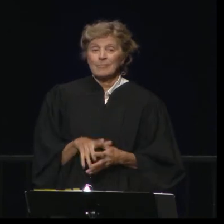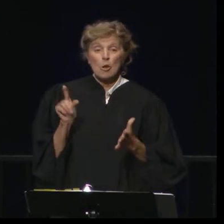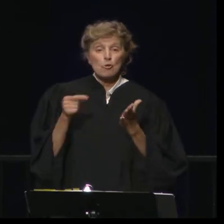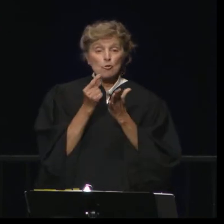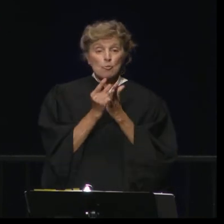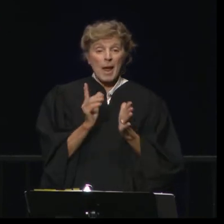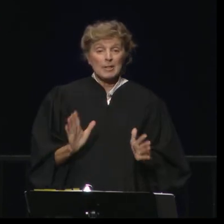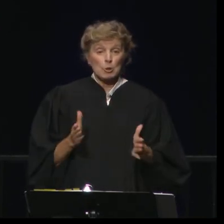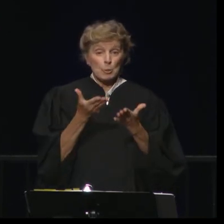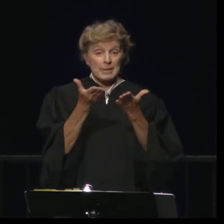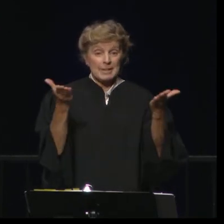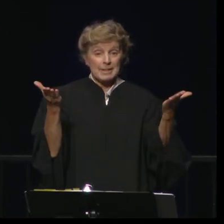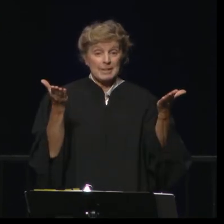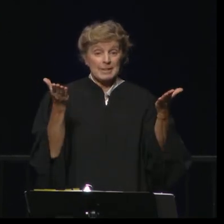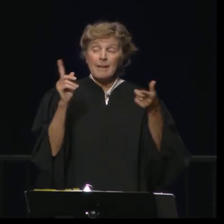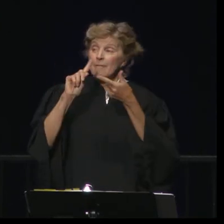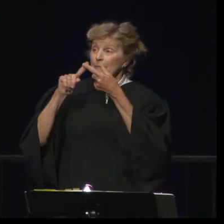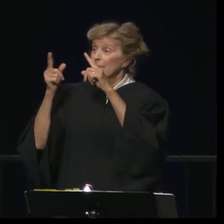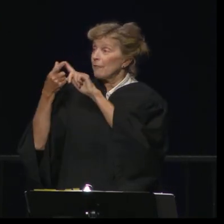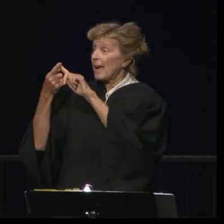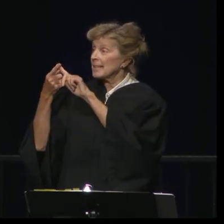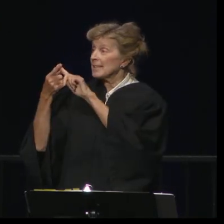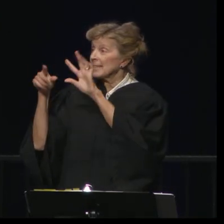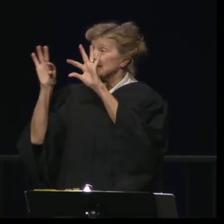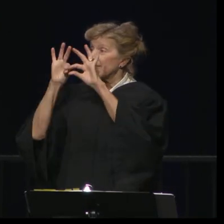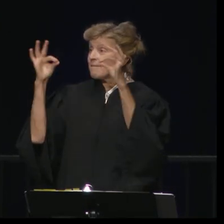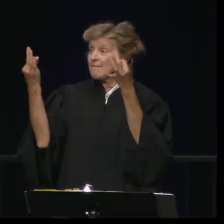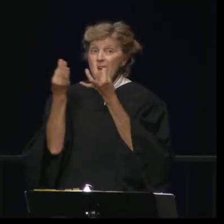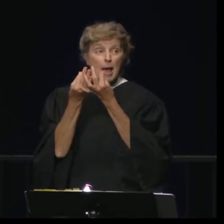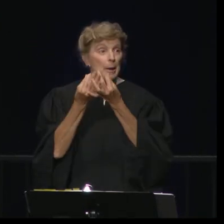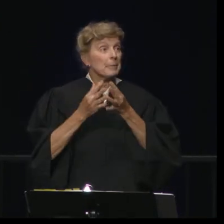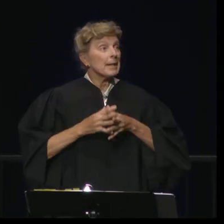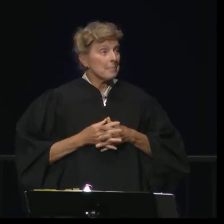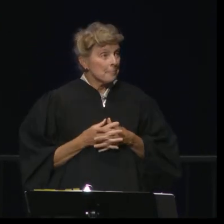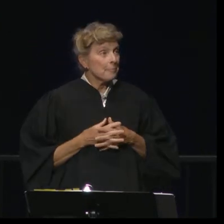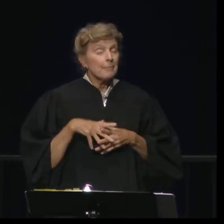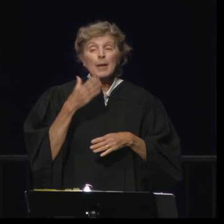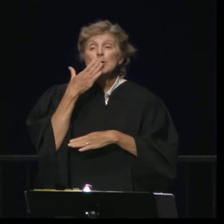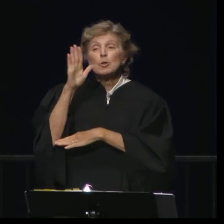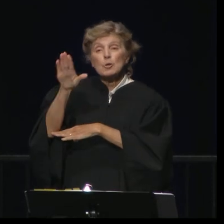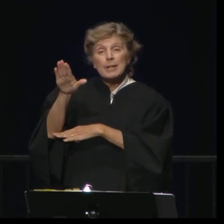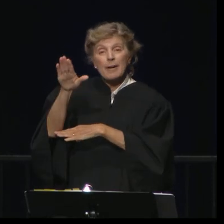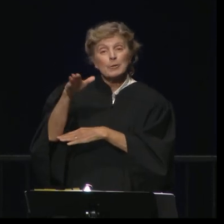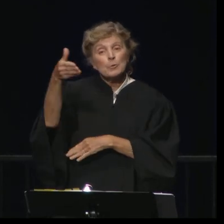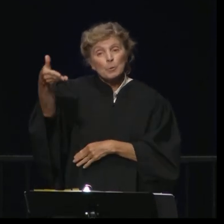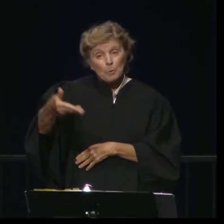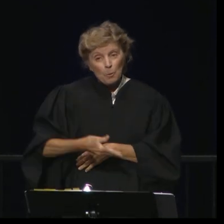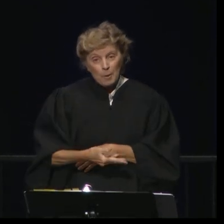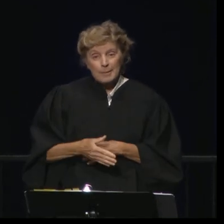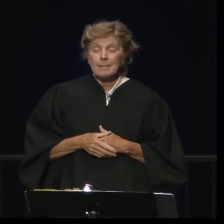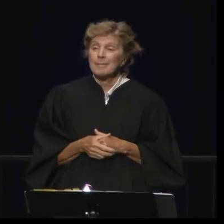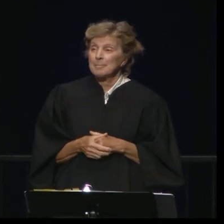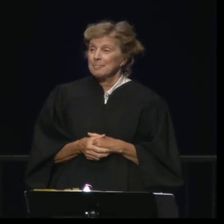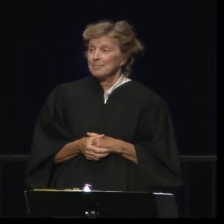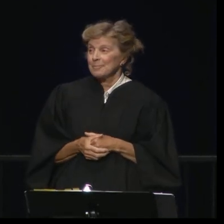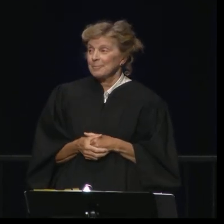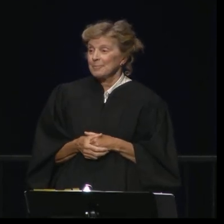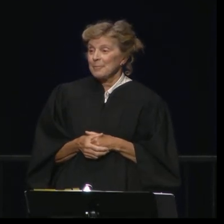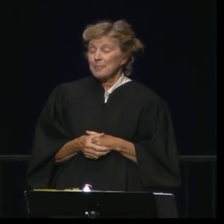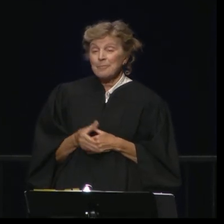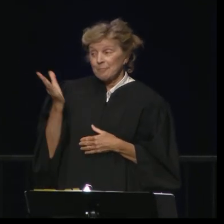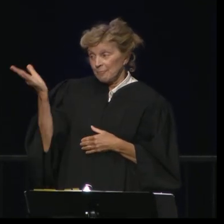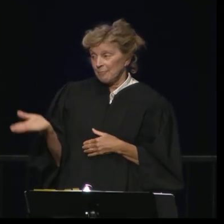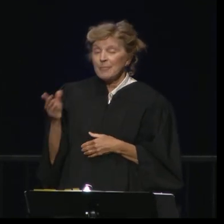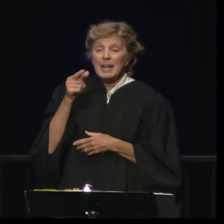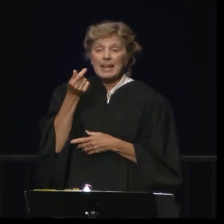Graduates, friends, and family, good afternoon and welcome. I am